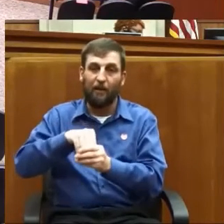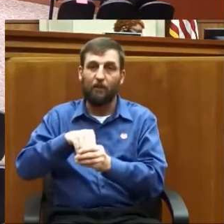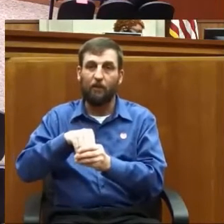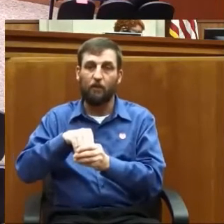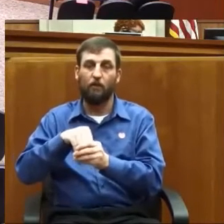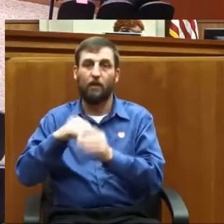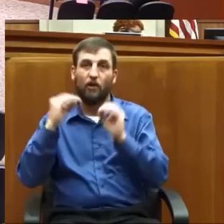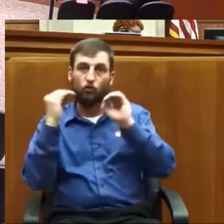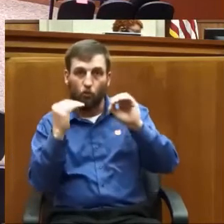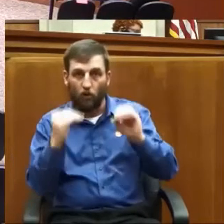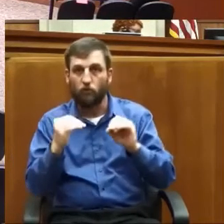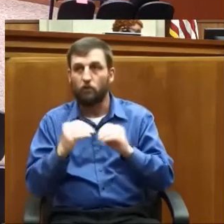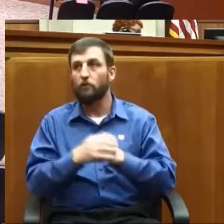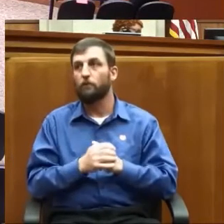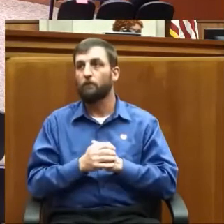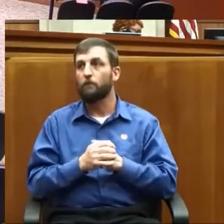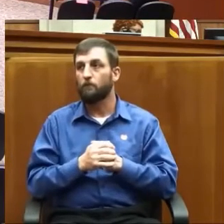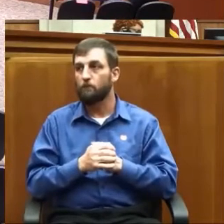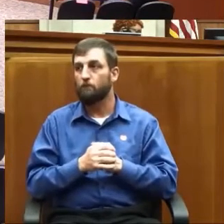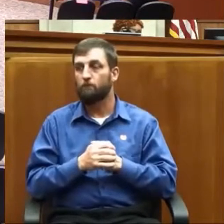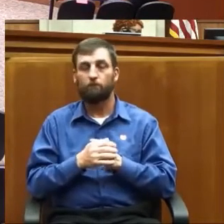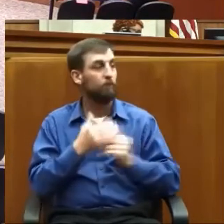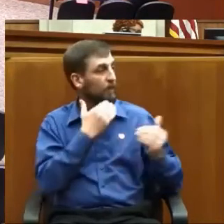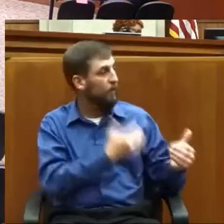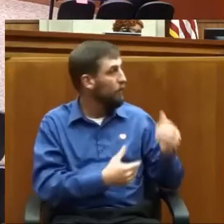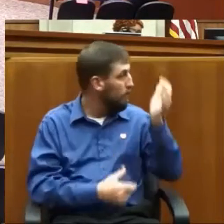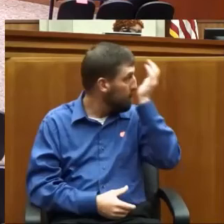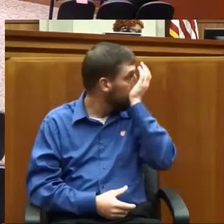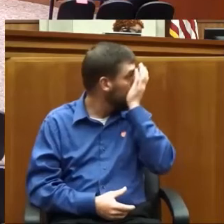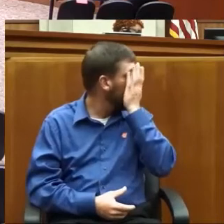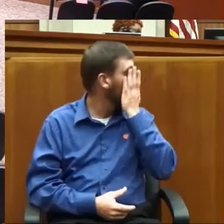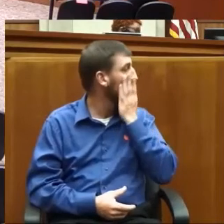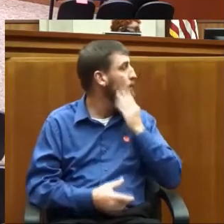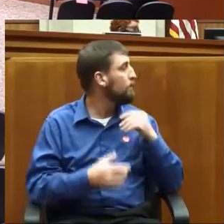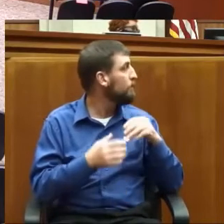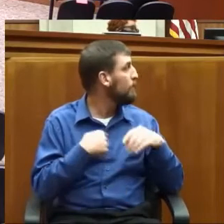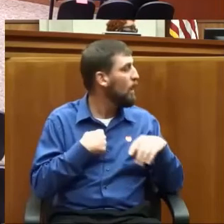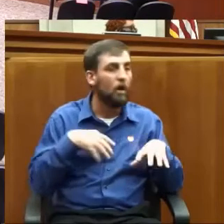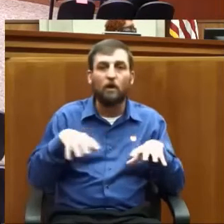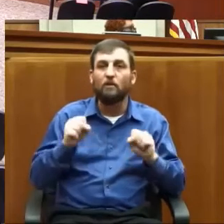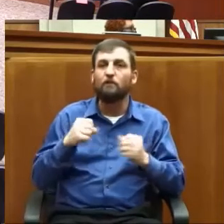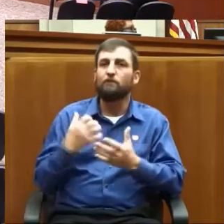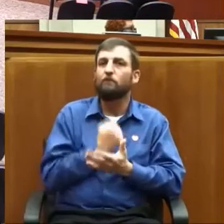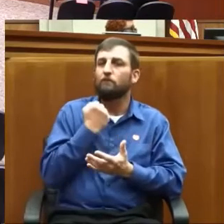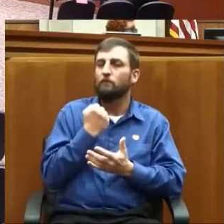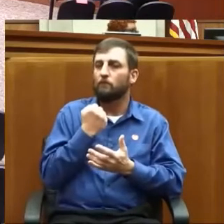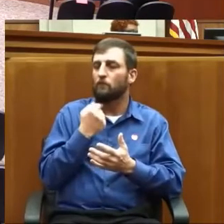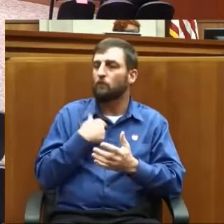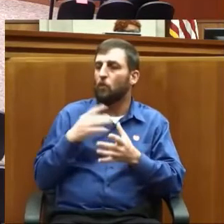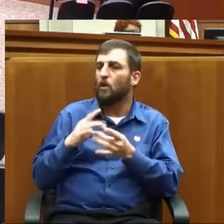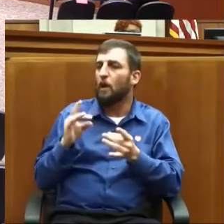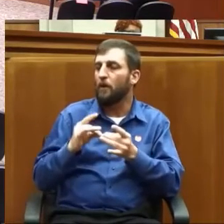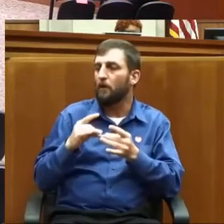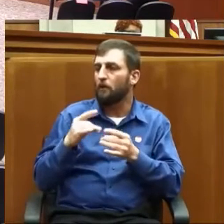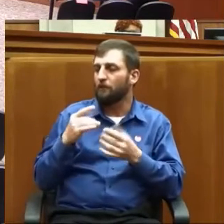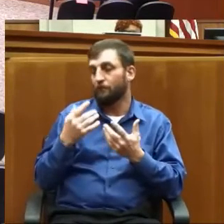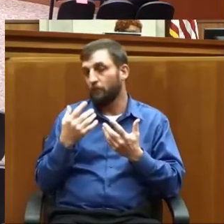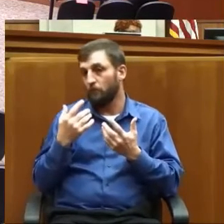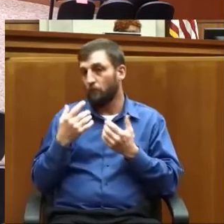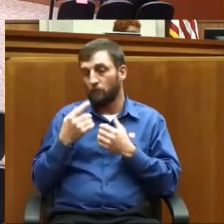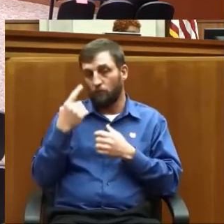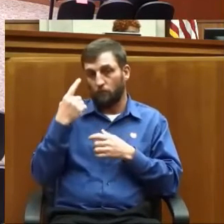than presently exists. Sure. Great. Thank you. I'll take a moment to comment on this item just for what it's